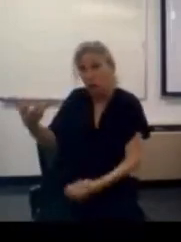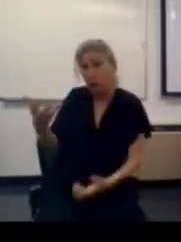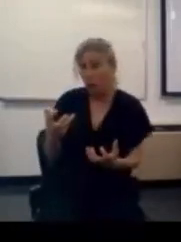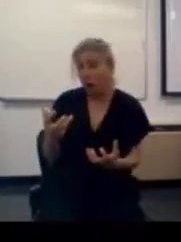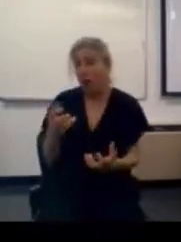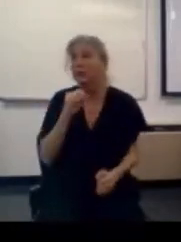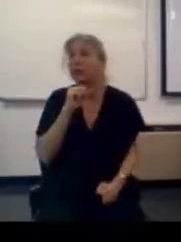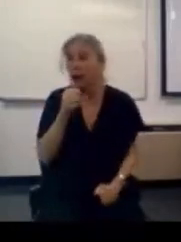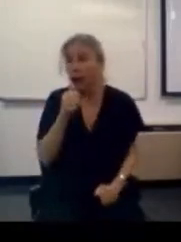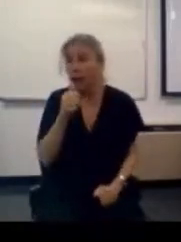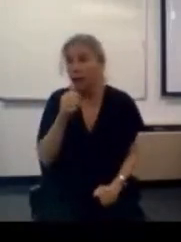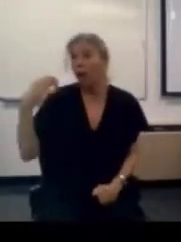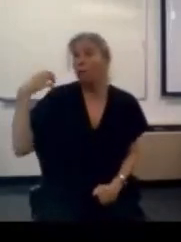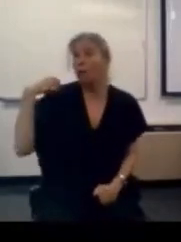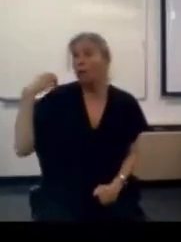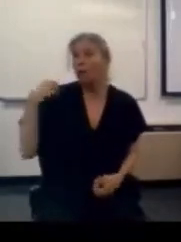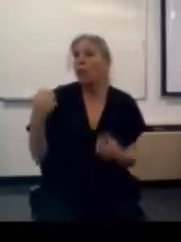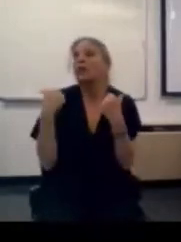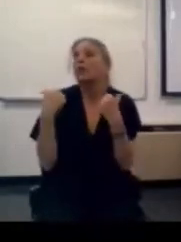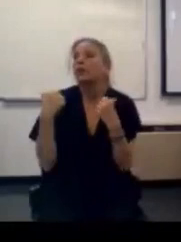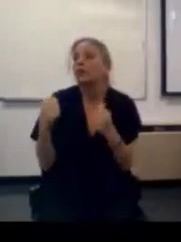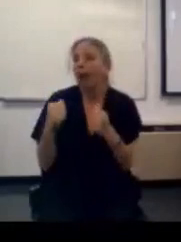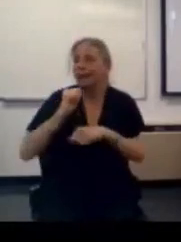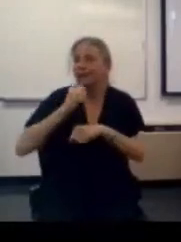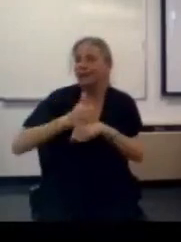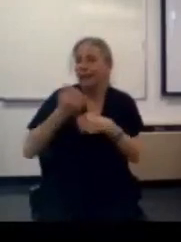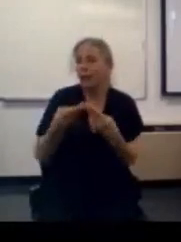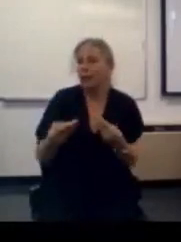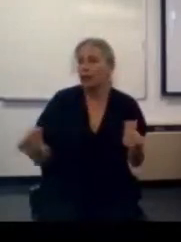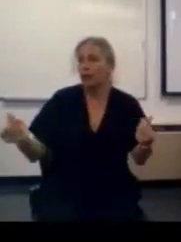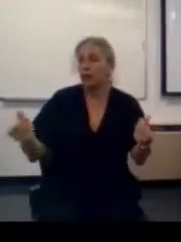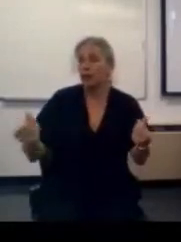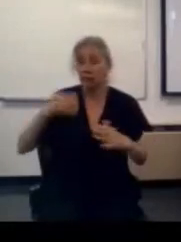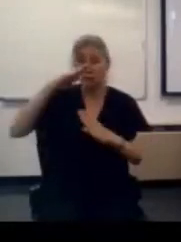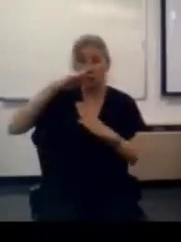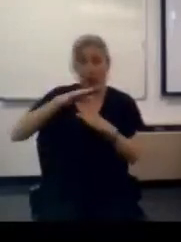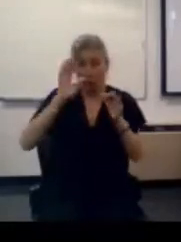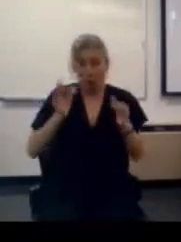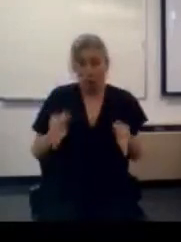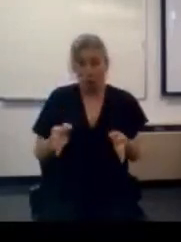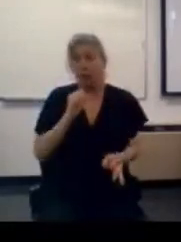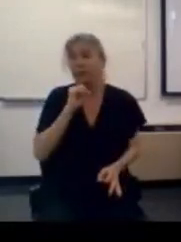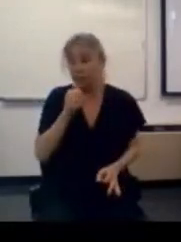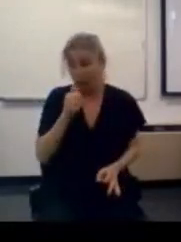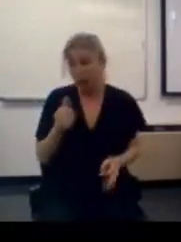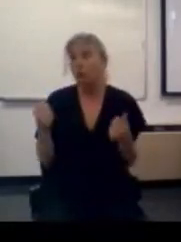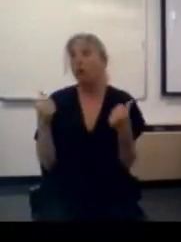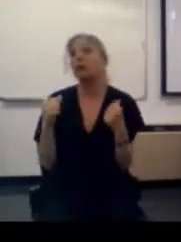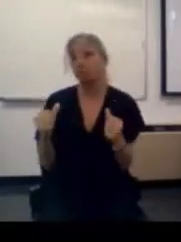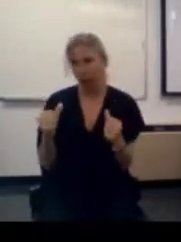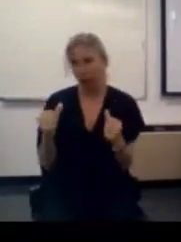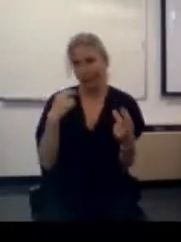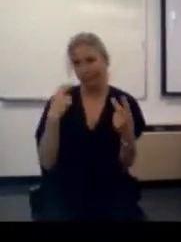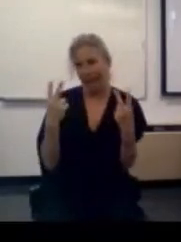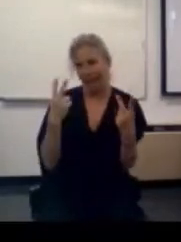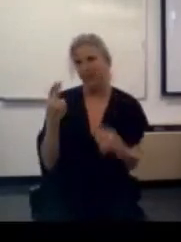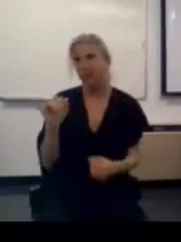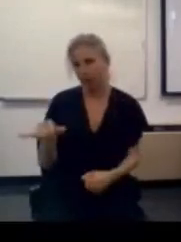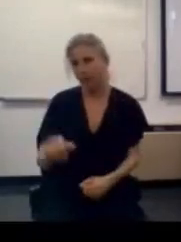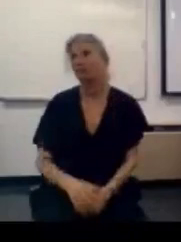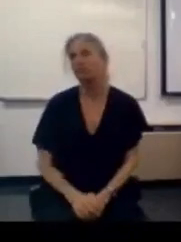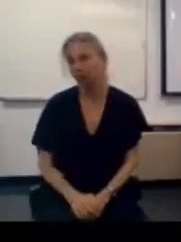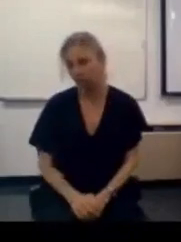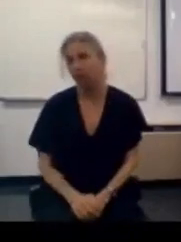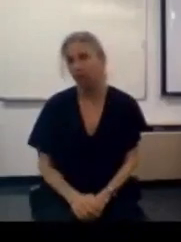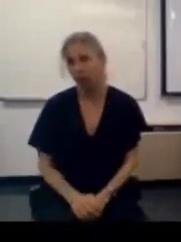the exact thing you requested, but the employer is working with you to try and create a solution. It might not be your top choice, but that is something